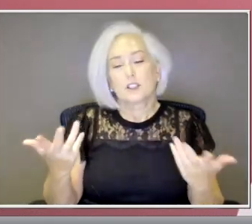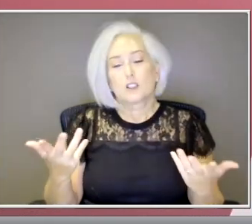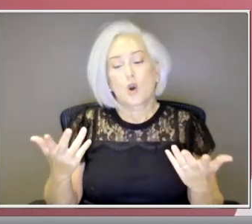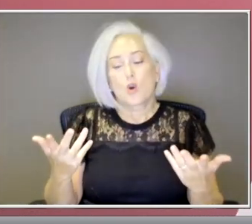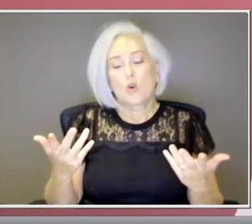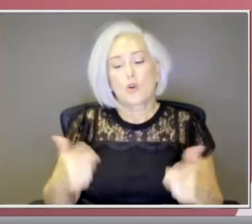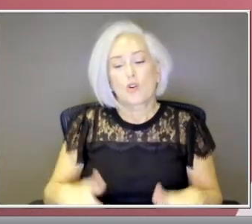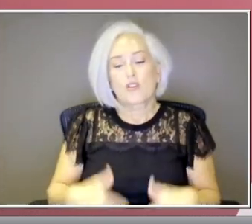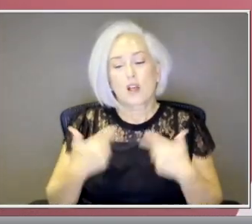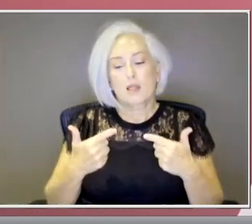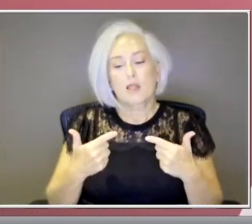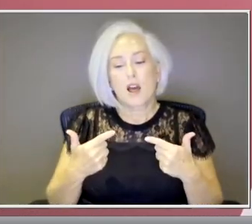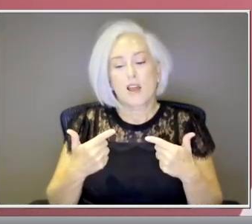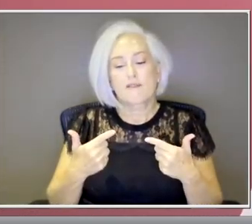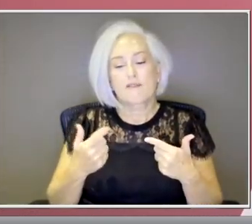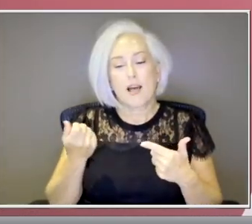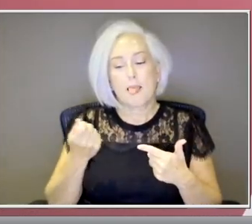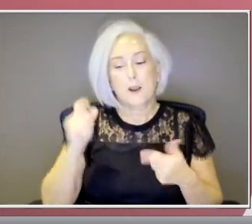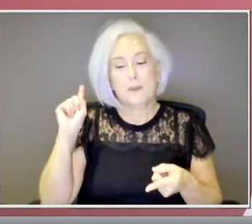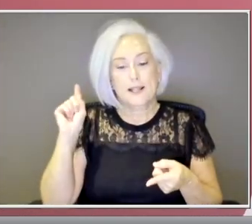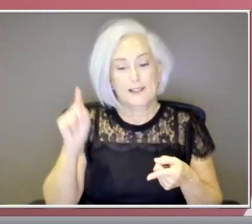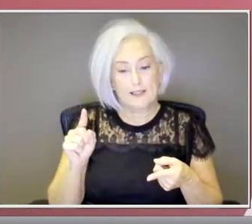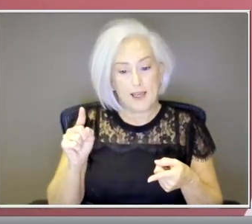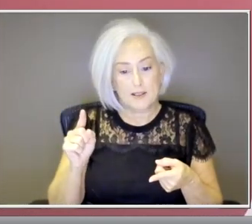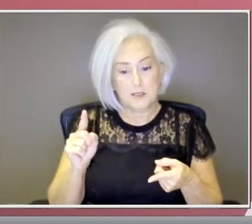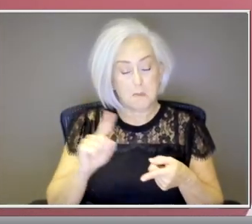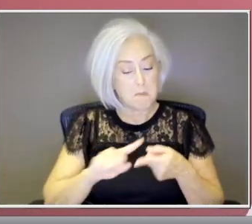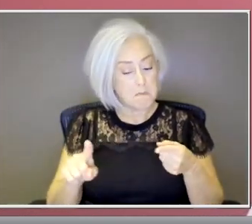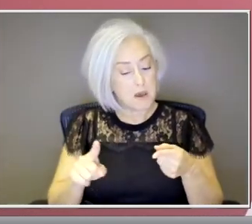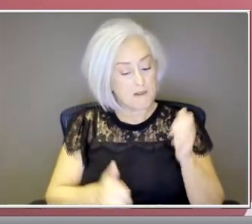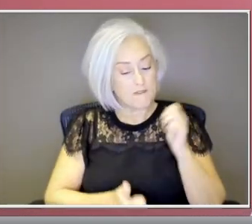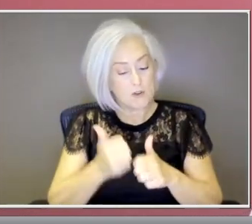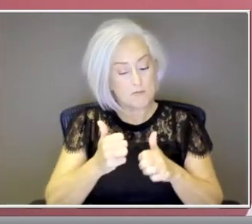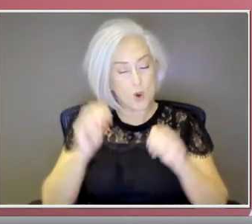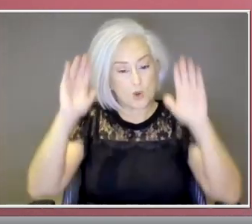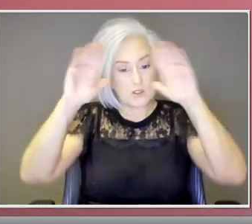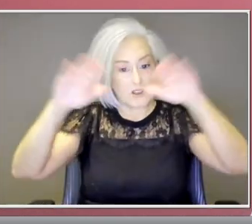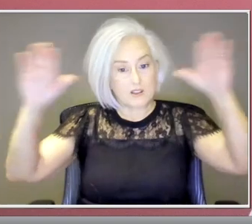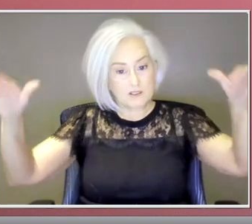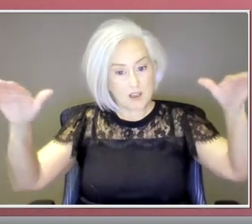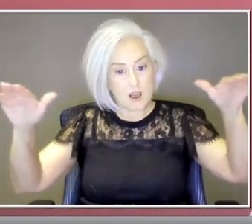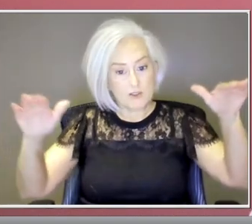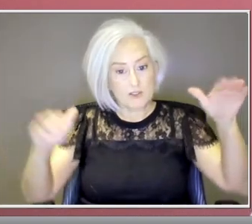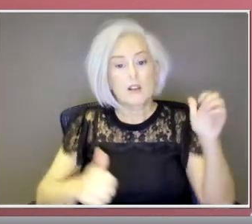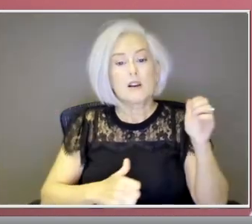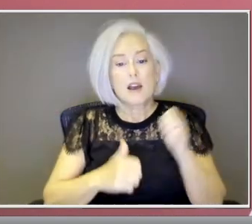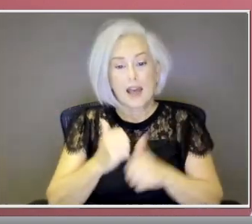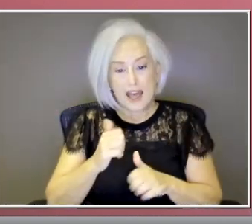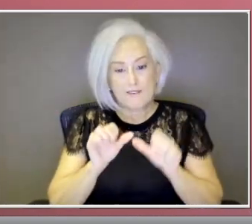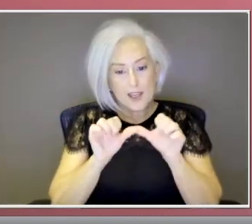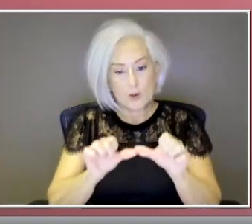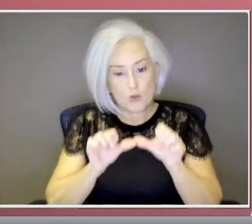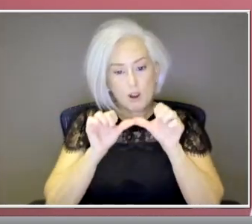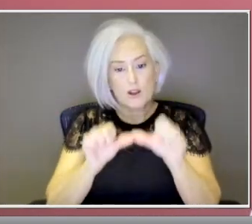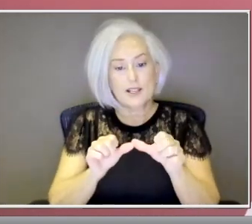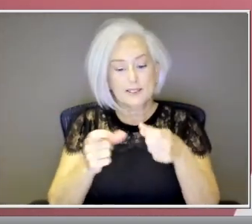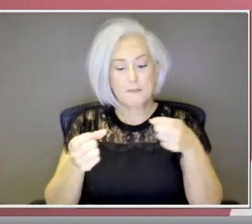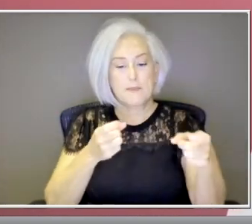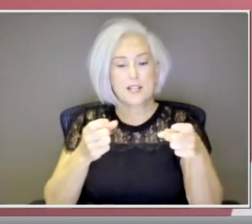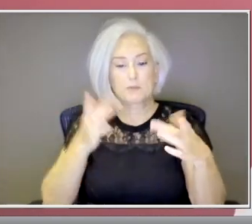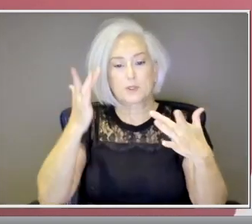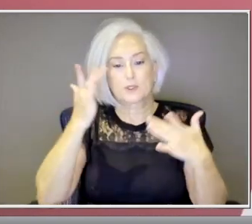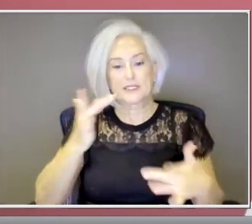news is for adults, the majority of patients have a chronic manageable disease with treatment and improvement in the quality of life.